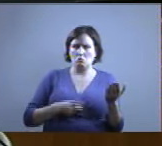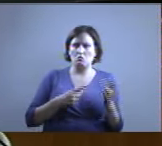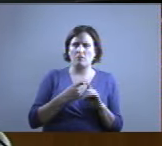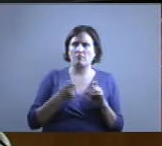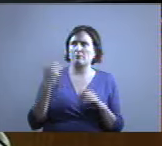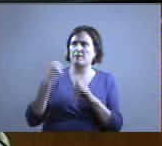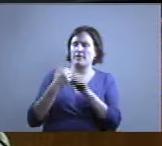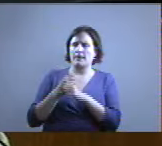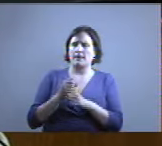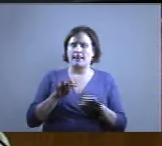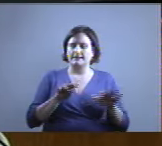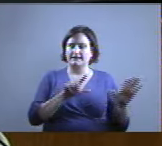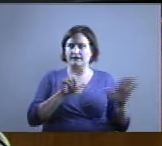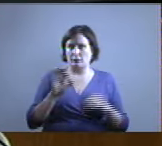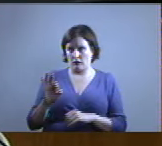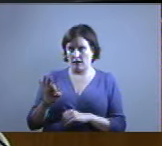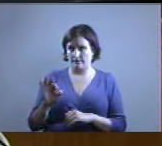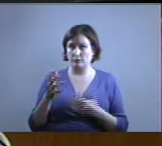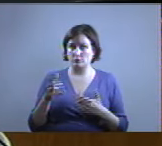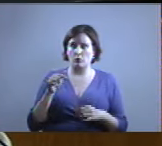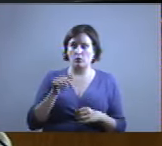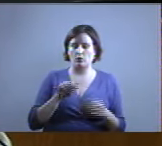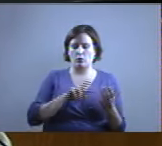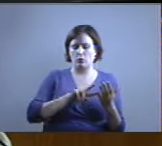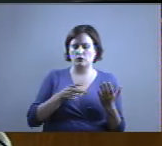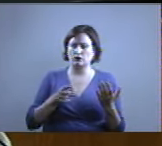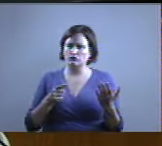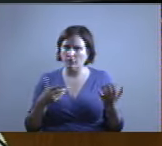1973 period. This was the first trigger